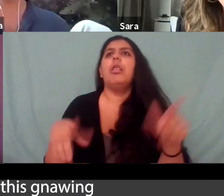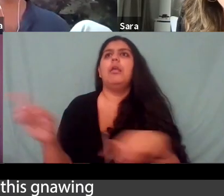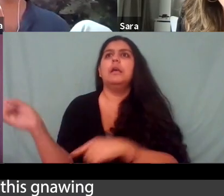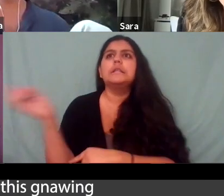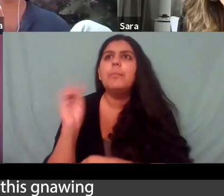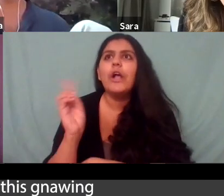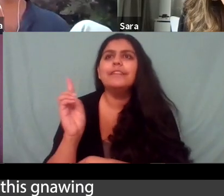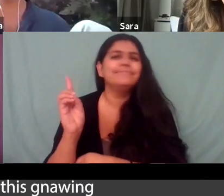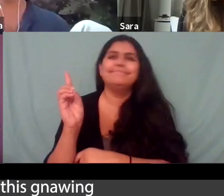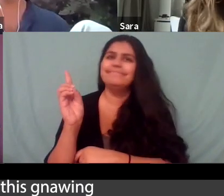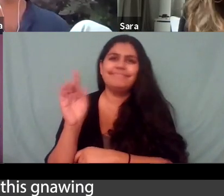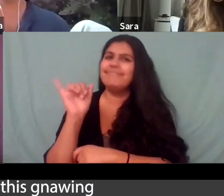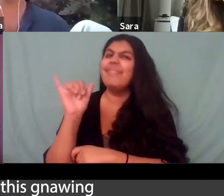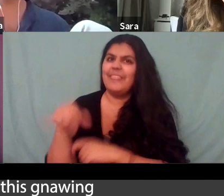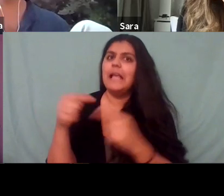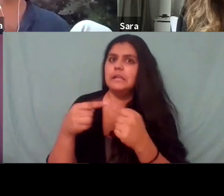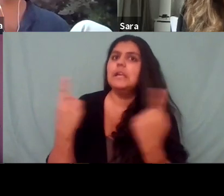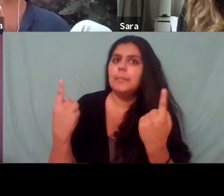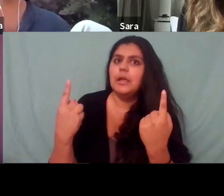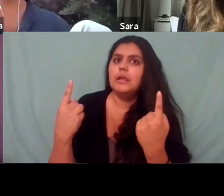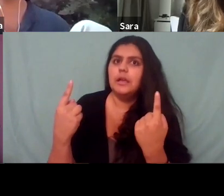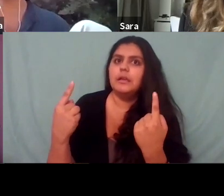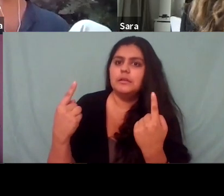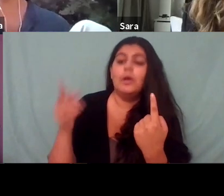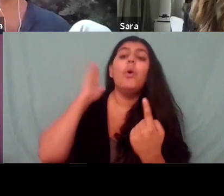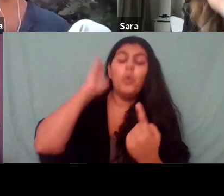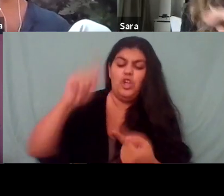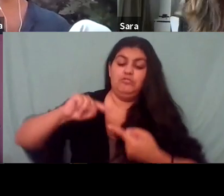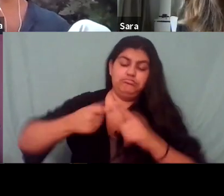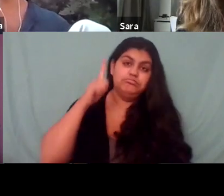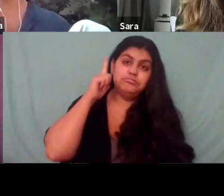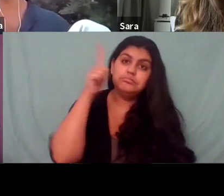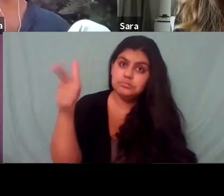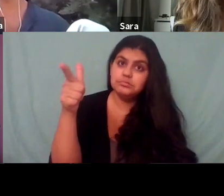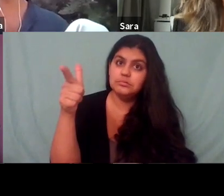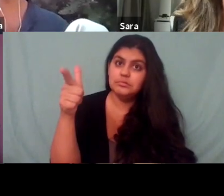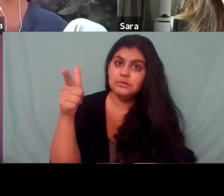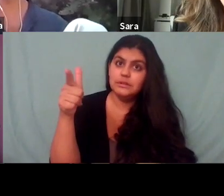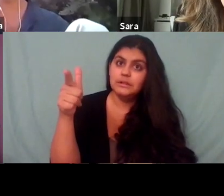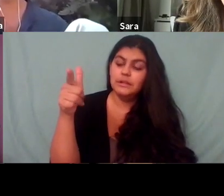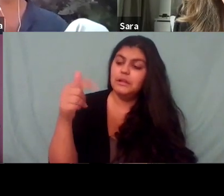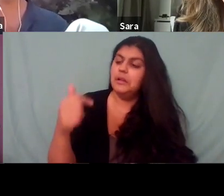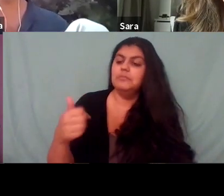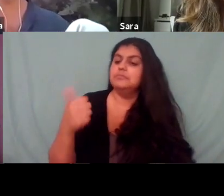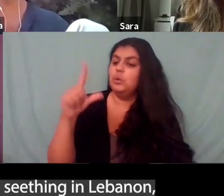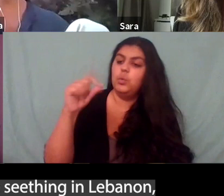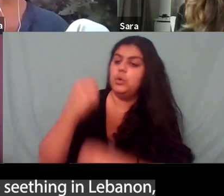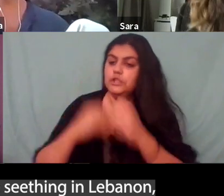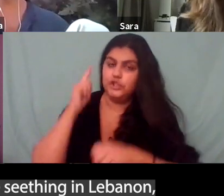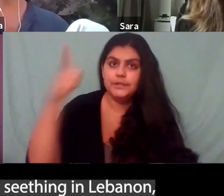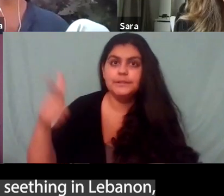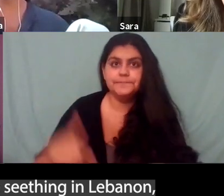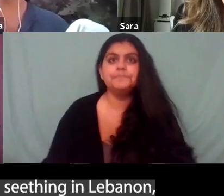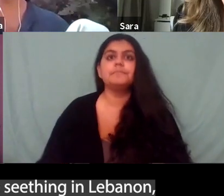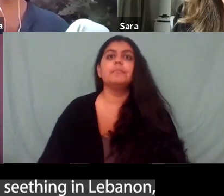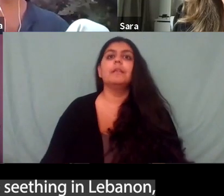gnawing paradoxical flaw of sectarianism in a democratic liberal society, which will